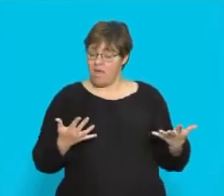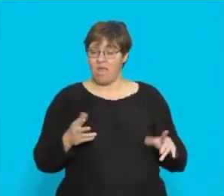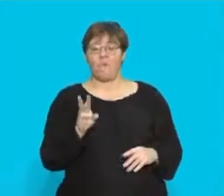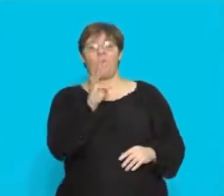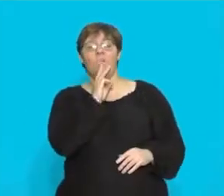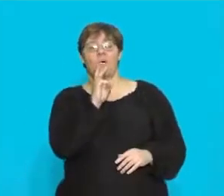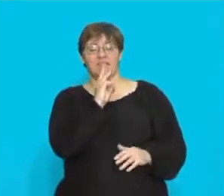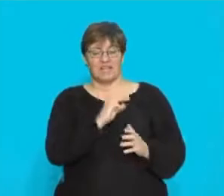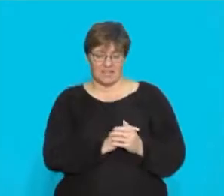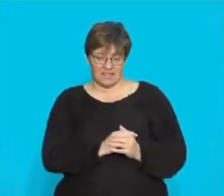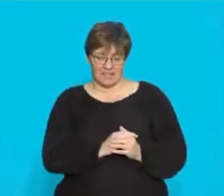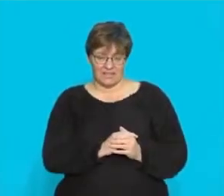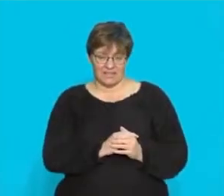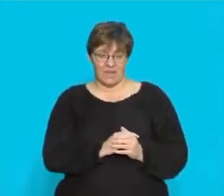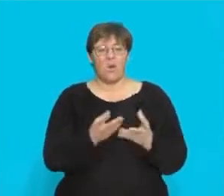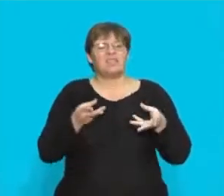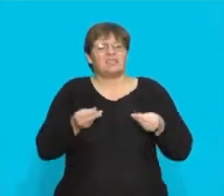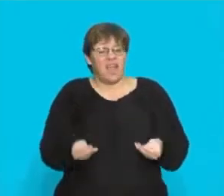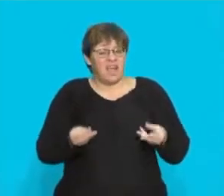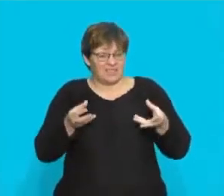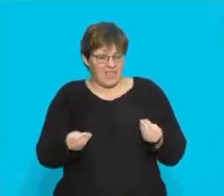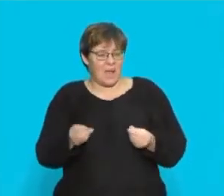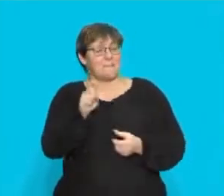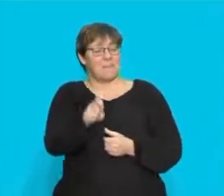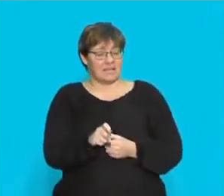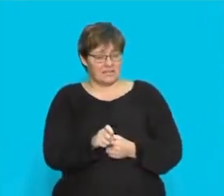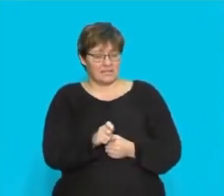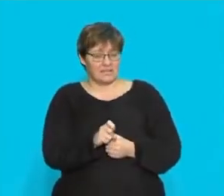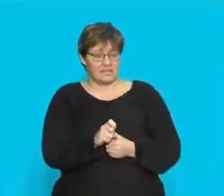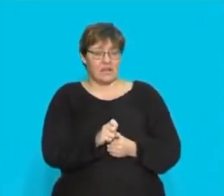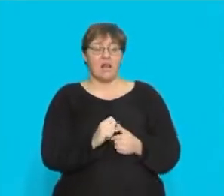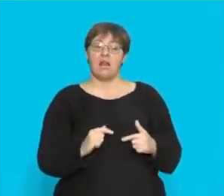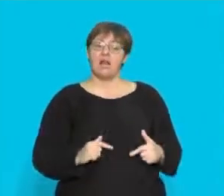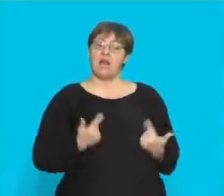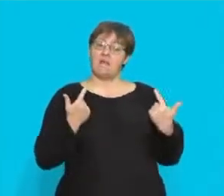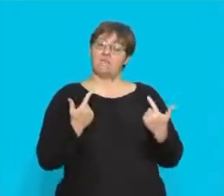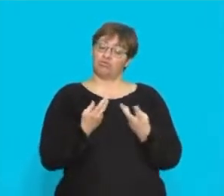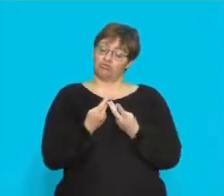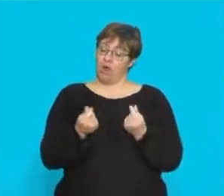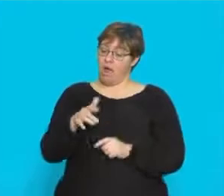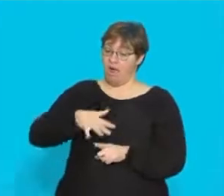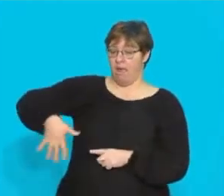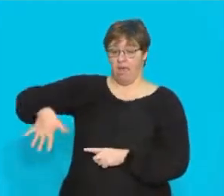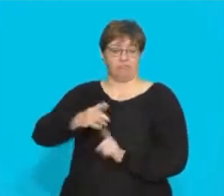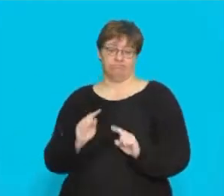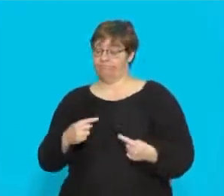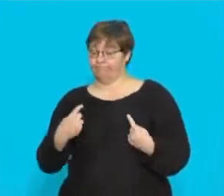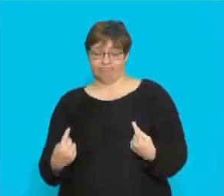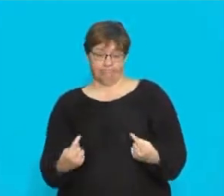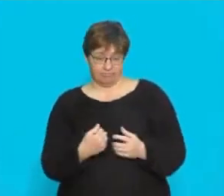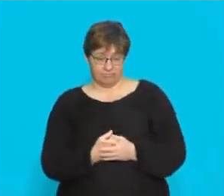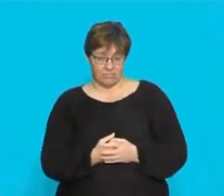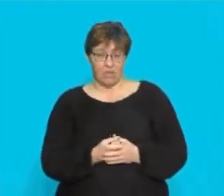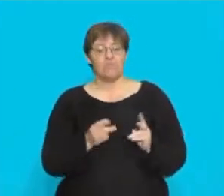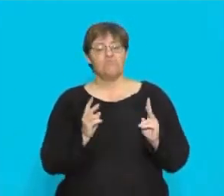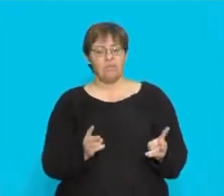right? They must live in somewhere moist. They are not adapted to live on land and